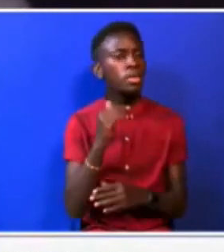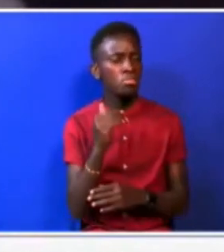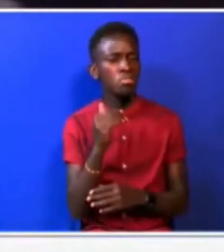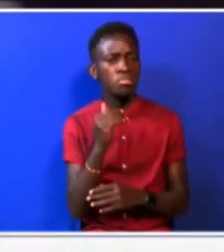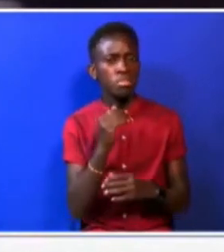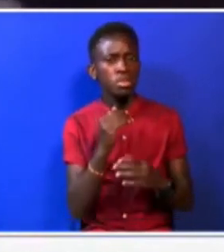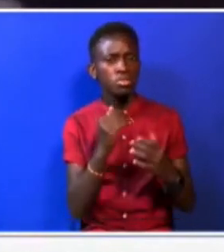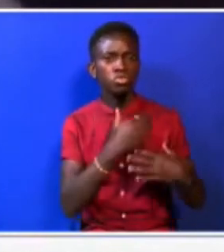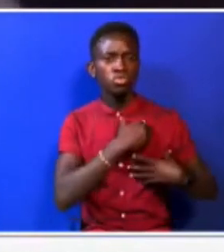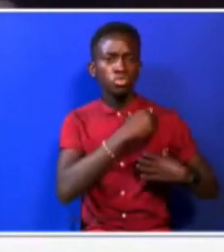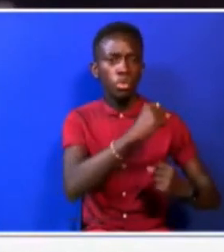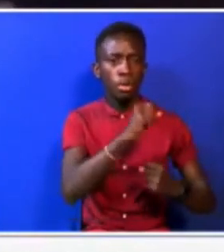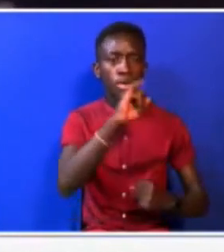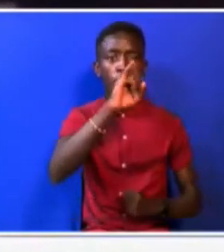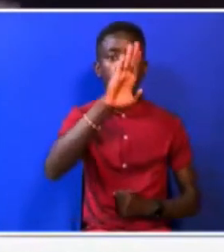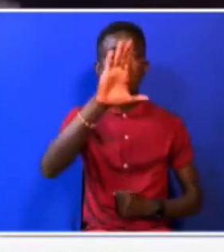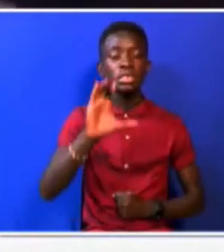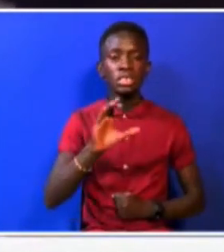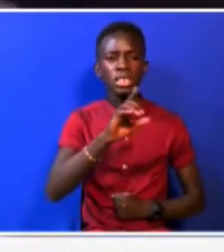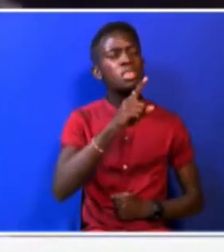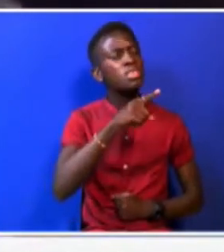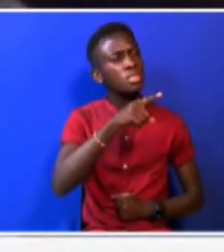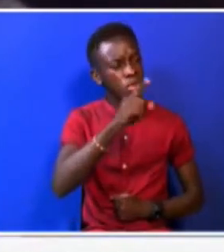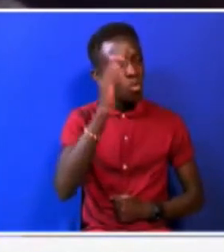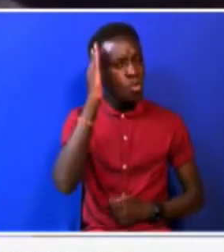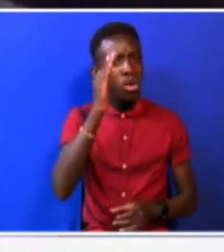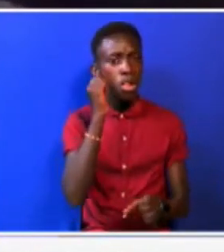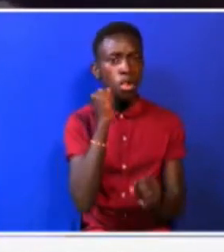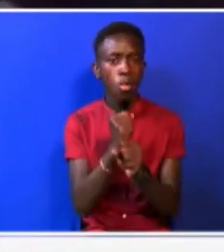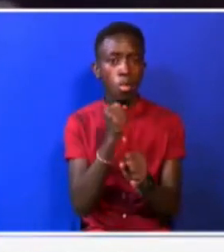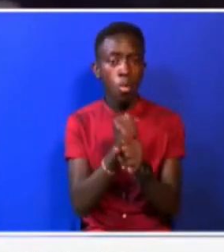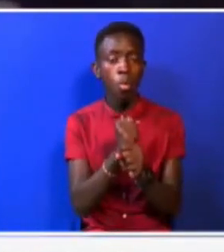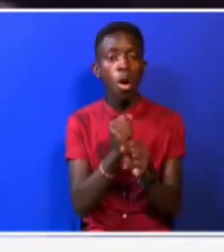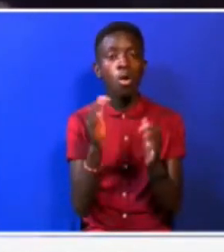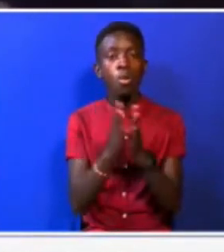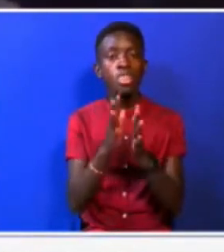that it will be able to conduct these elections in a fair and transparent manner.